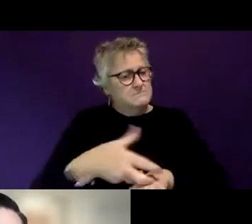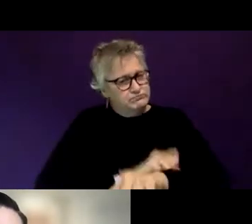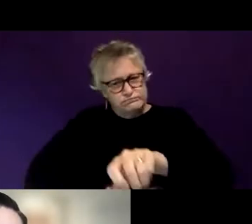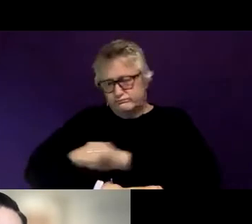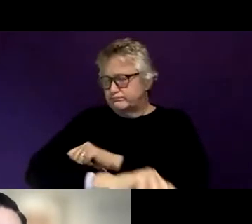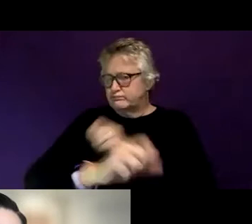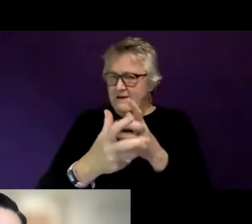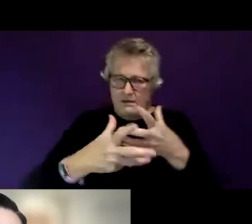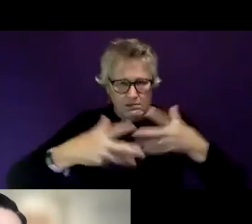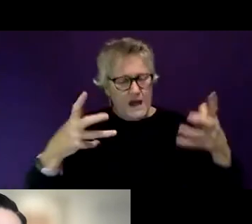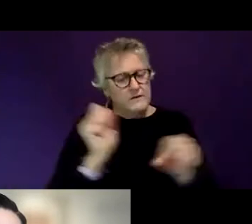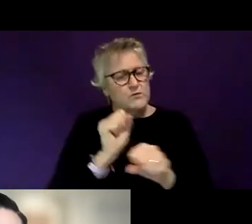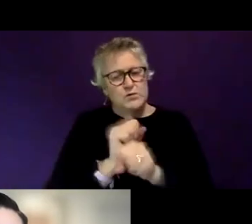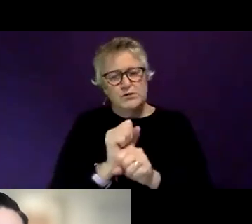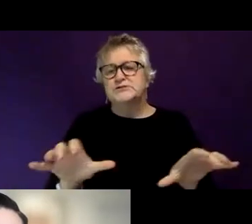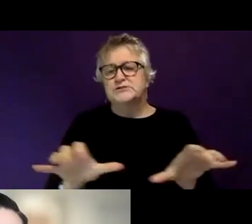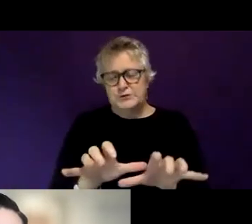much look forward to it.